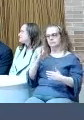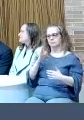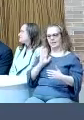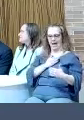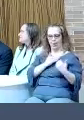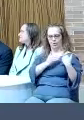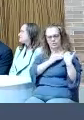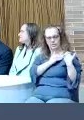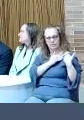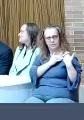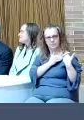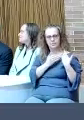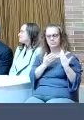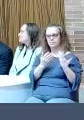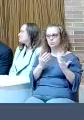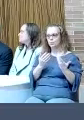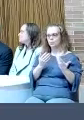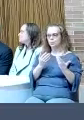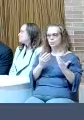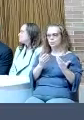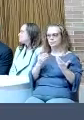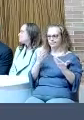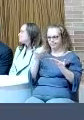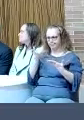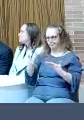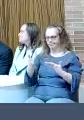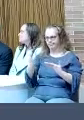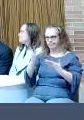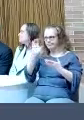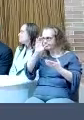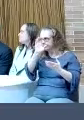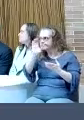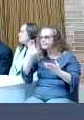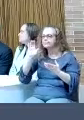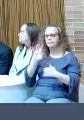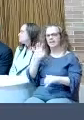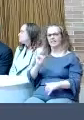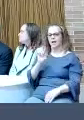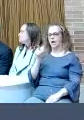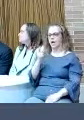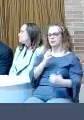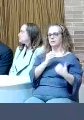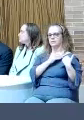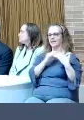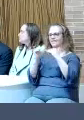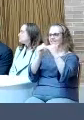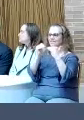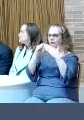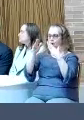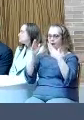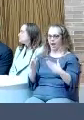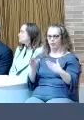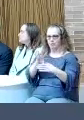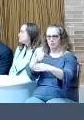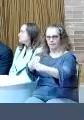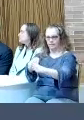Realtors to be on that front line that is the only way that fair housing is going to come into